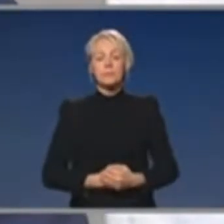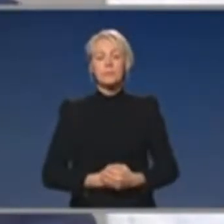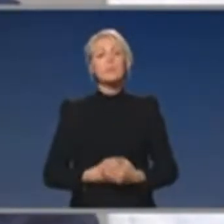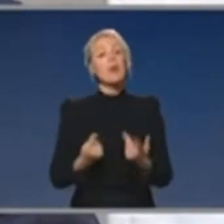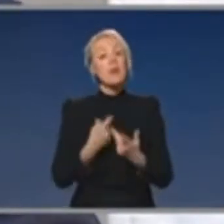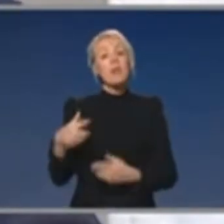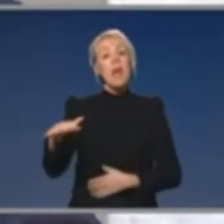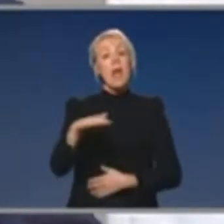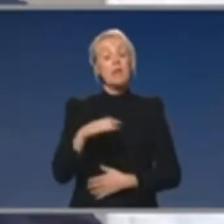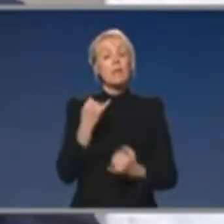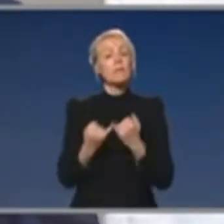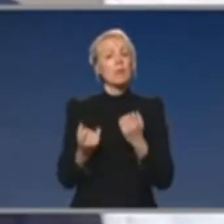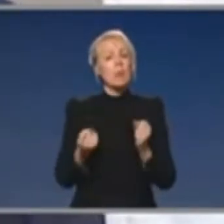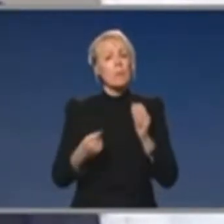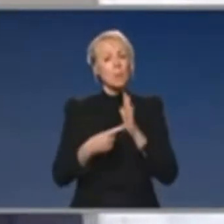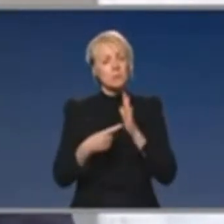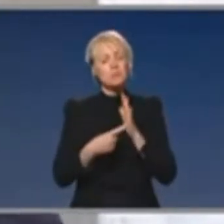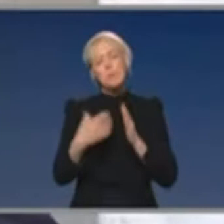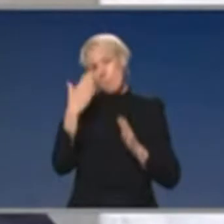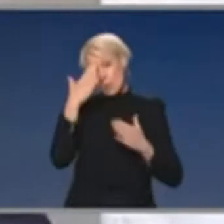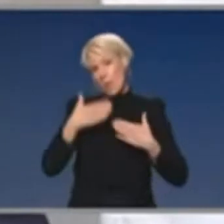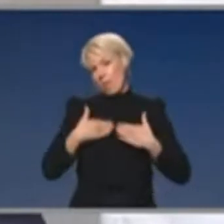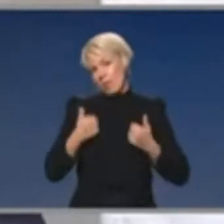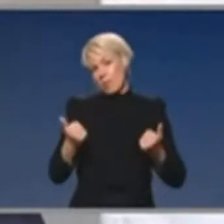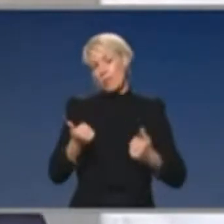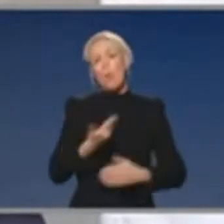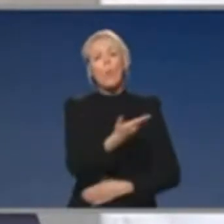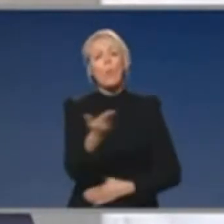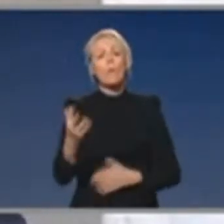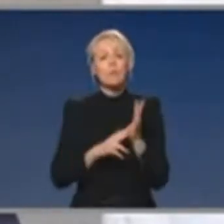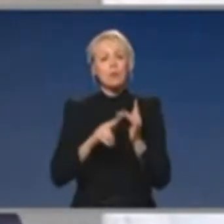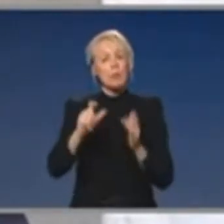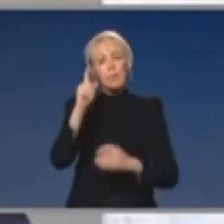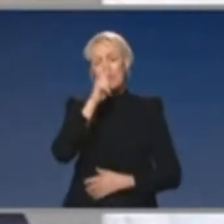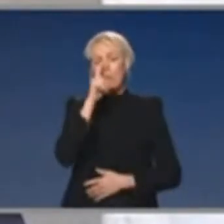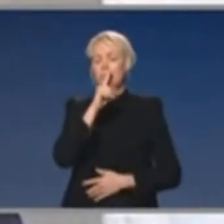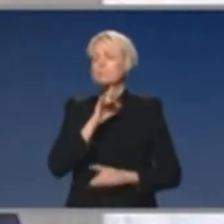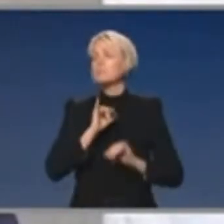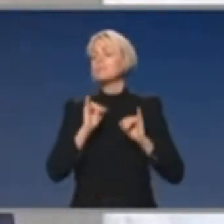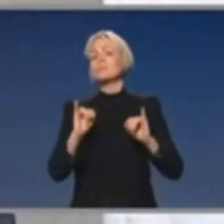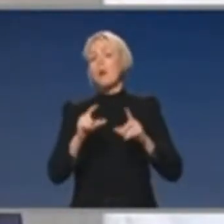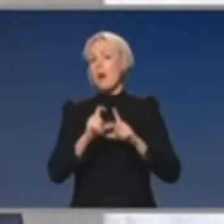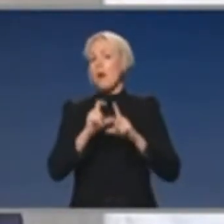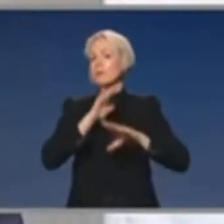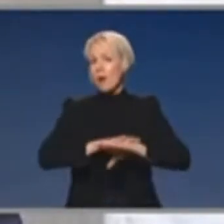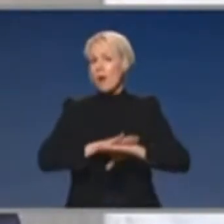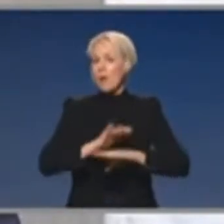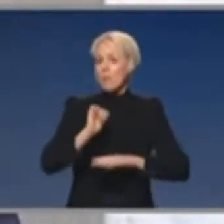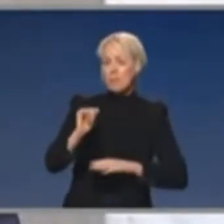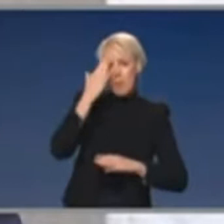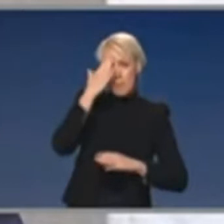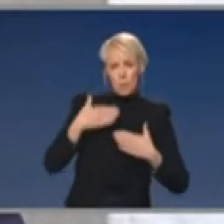health of Victorians as they're going through this very difficult period. Already the Health Minister, Greg